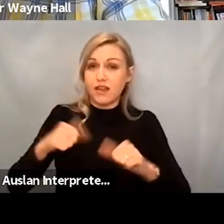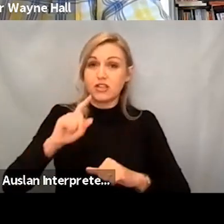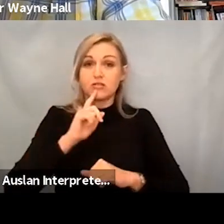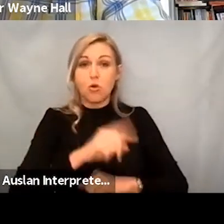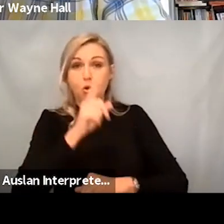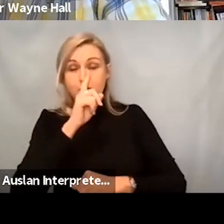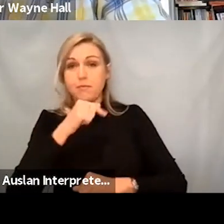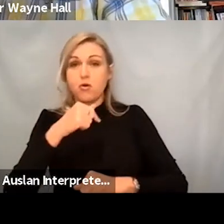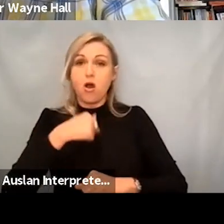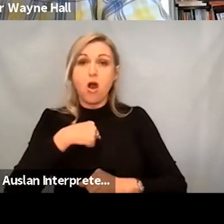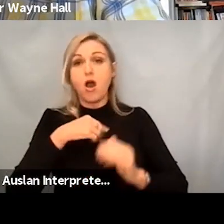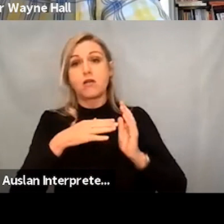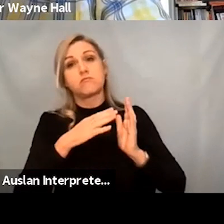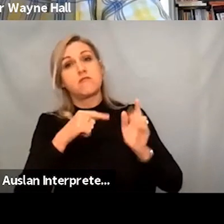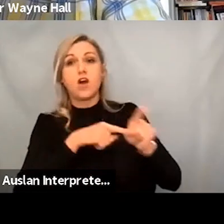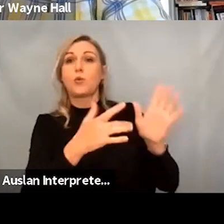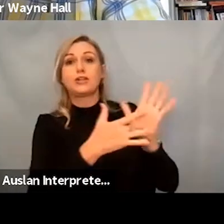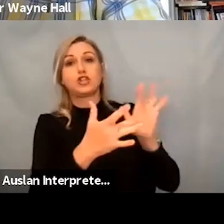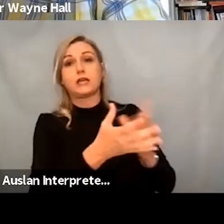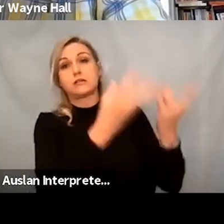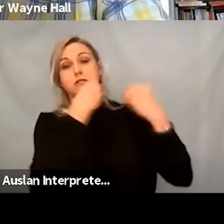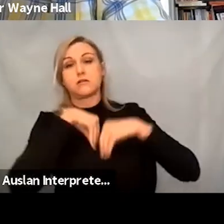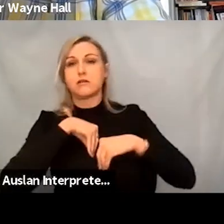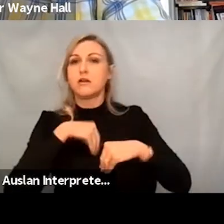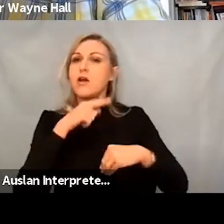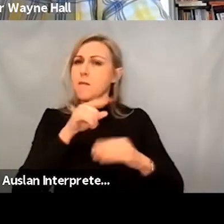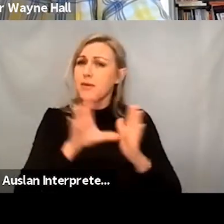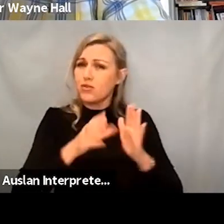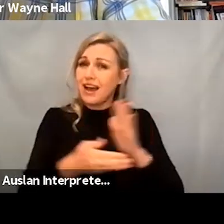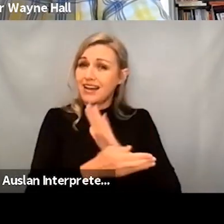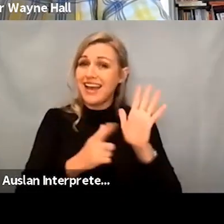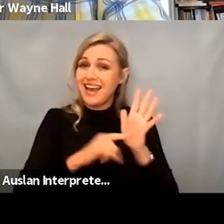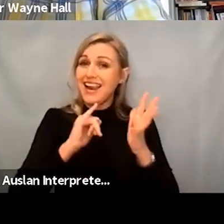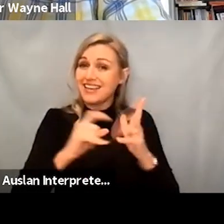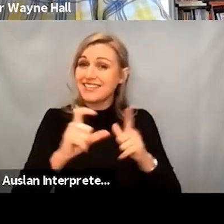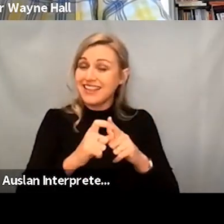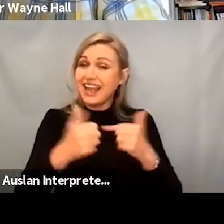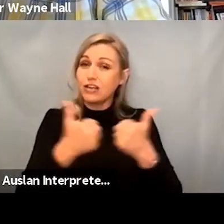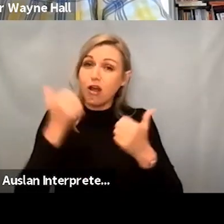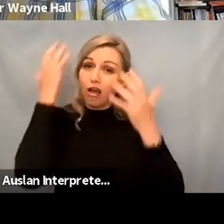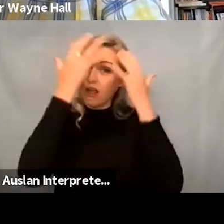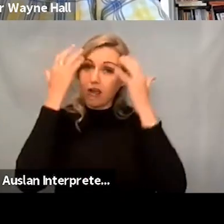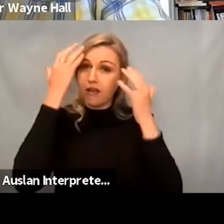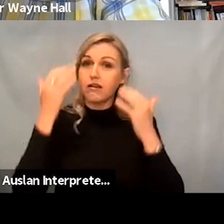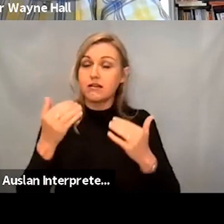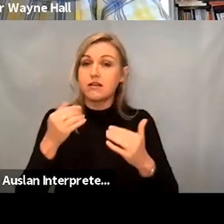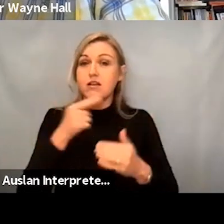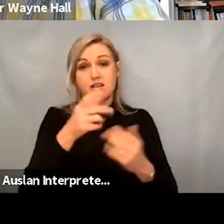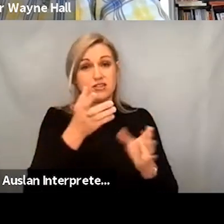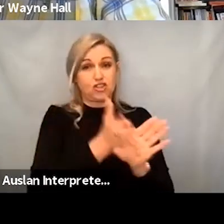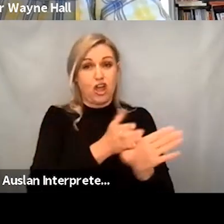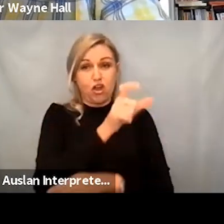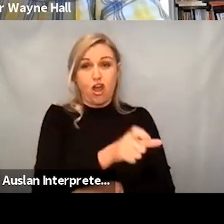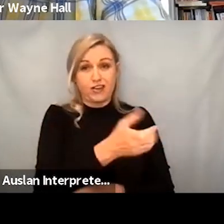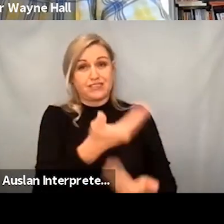reincarnation of Jesus Christ. That was done with LSD that was prescribed by a psychiatrist who was part of the cult. So I think there is